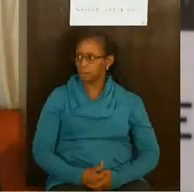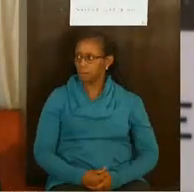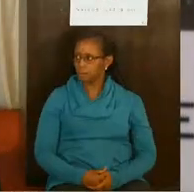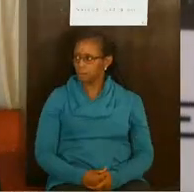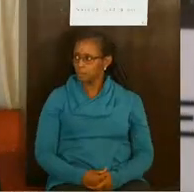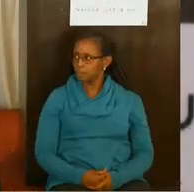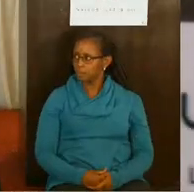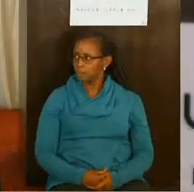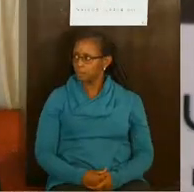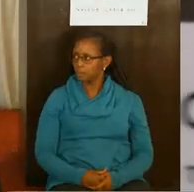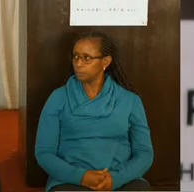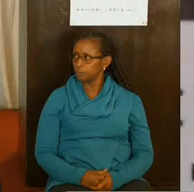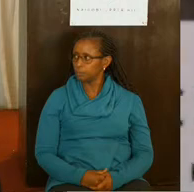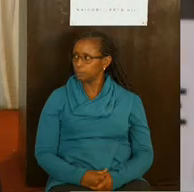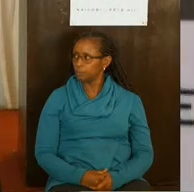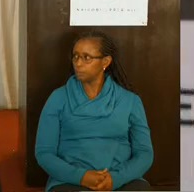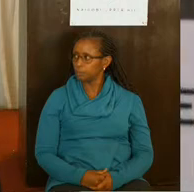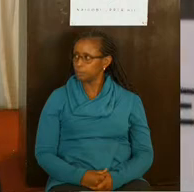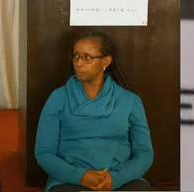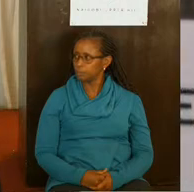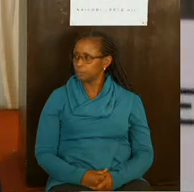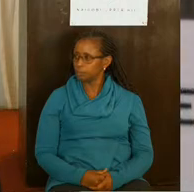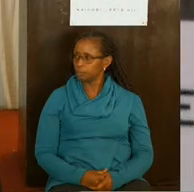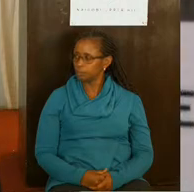while they're getting ready